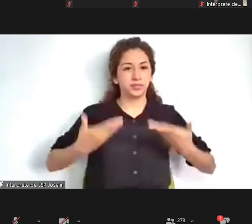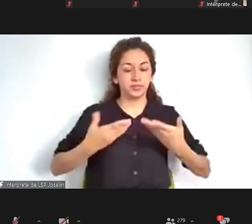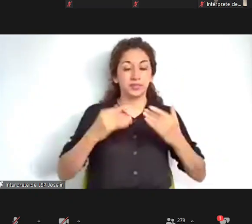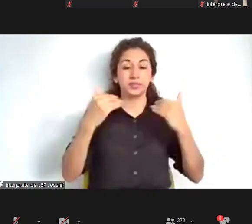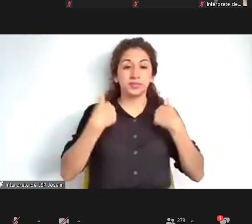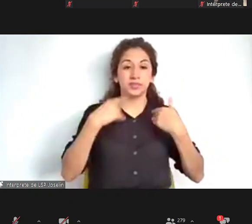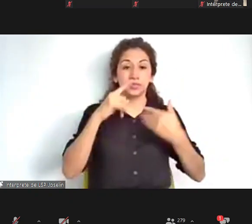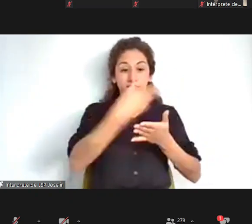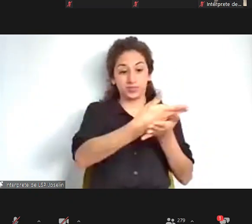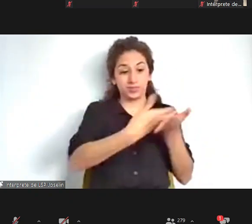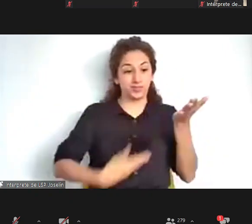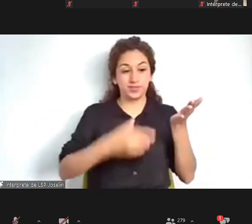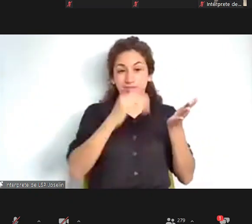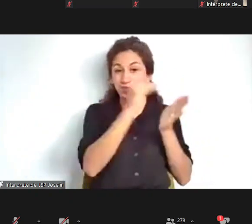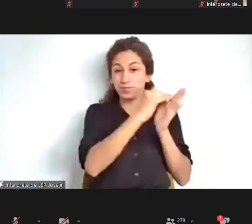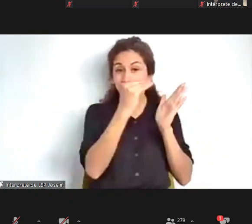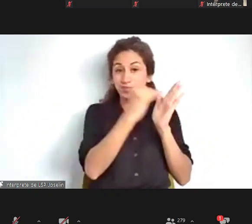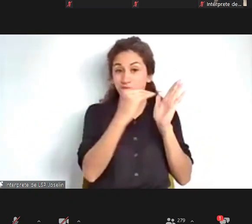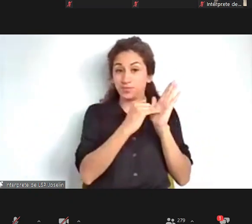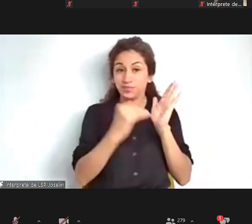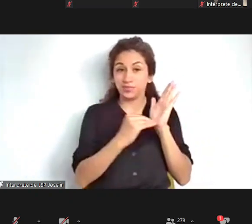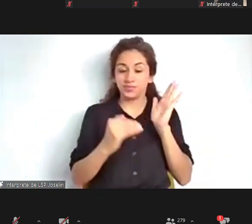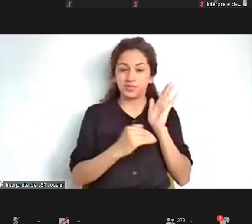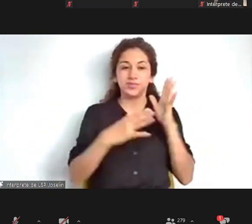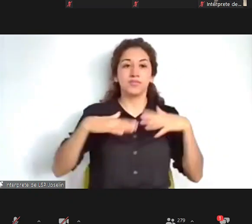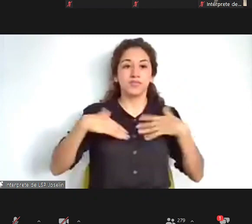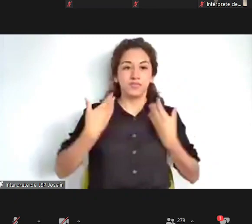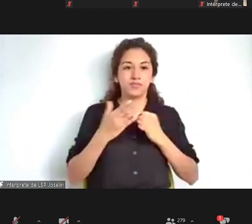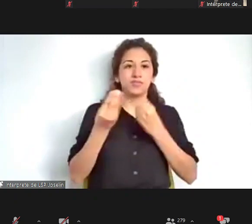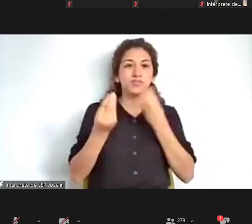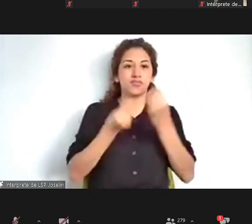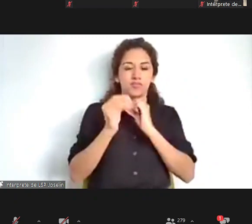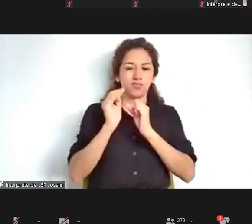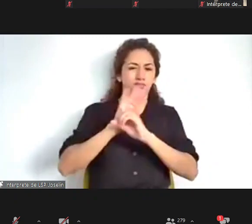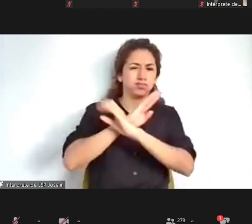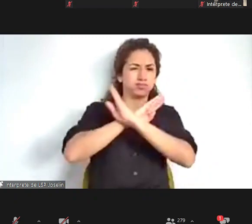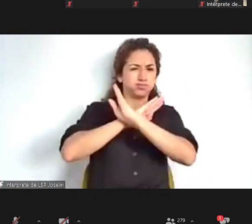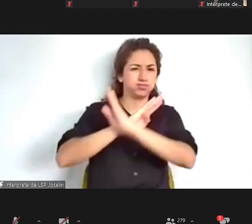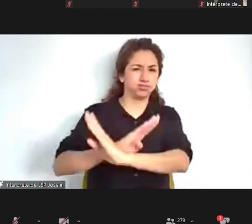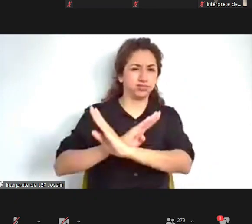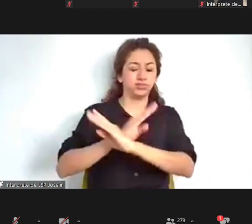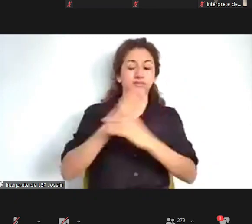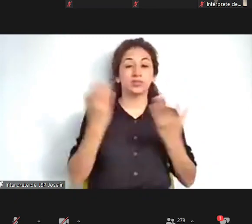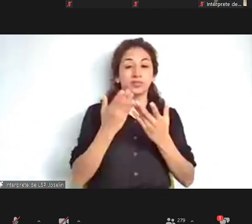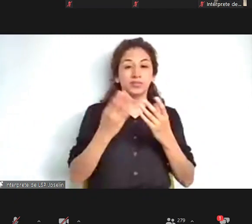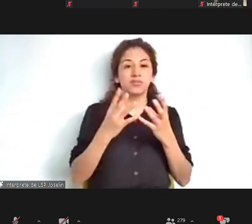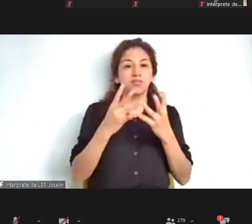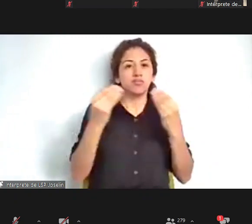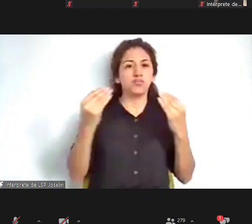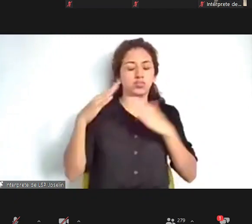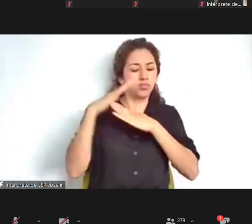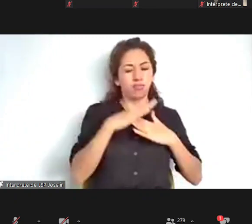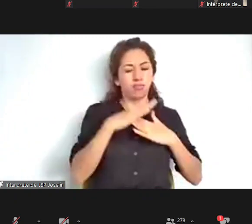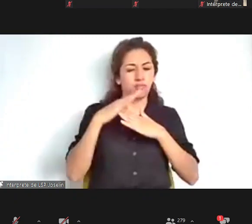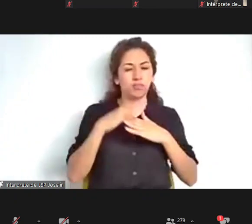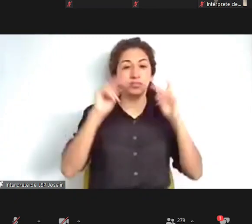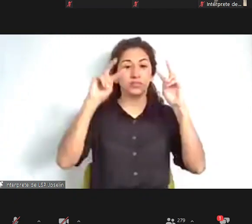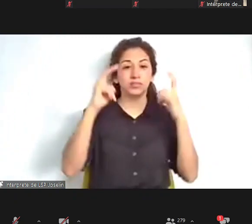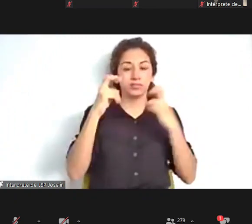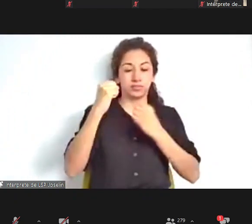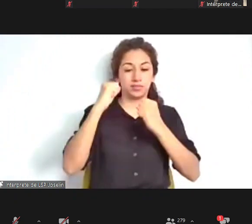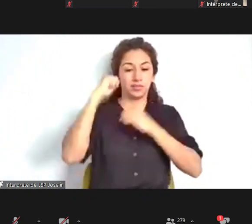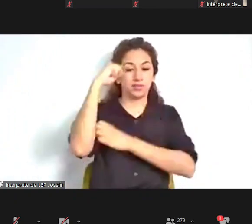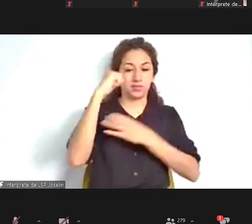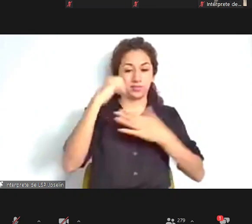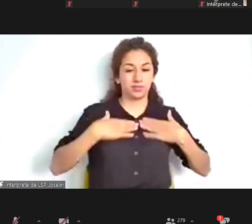possible and that we have a map a road map that to prevent many of the abuses of human rights on what